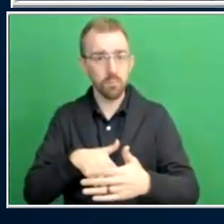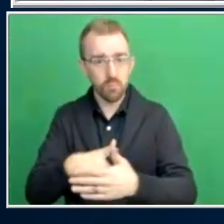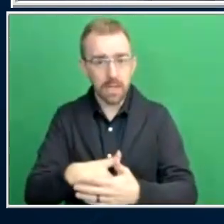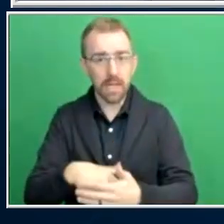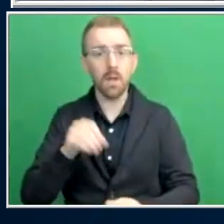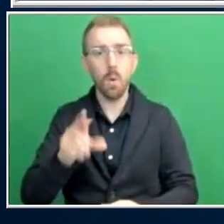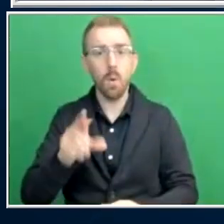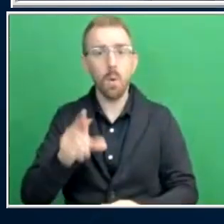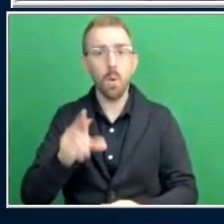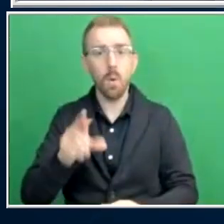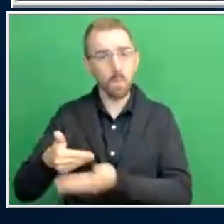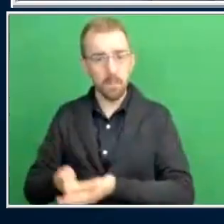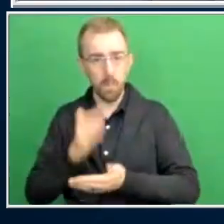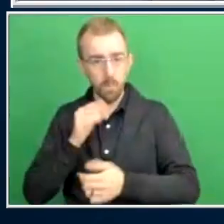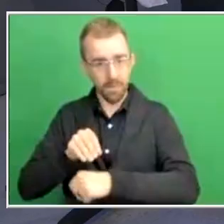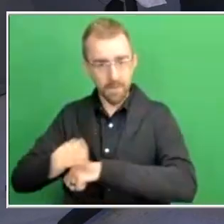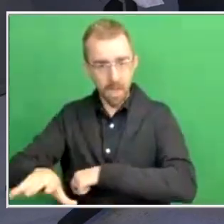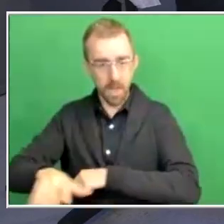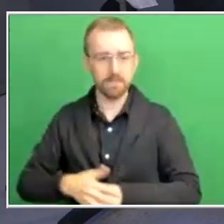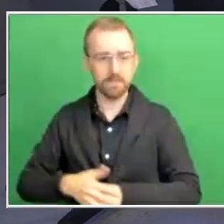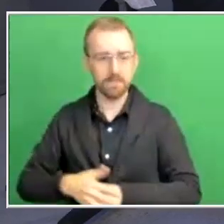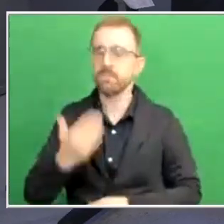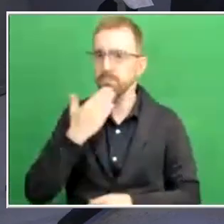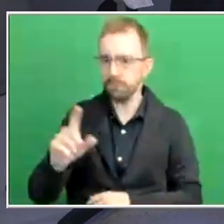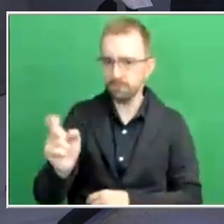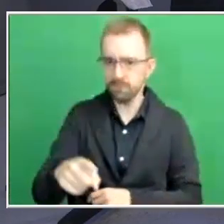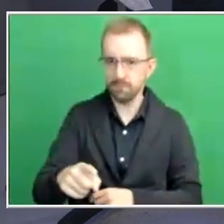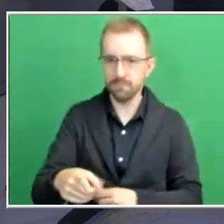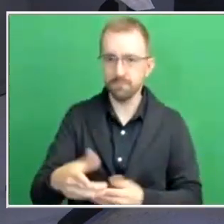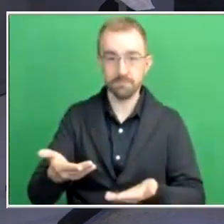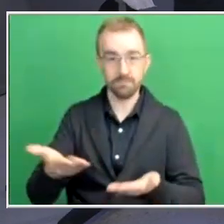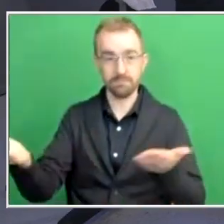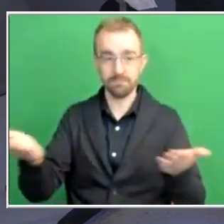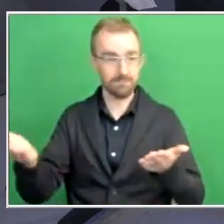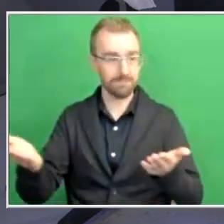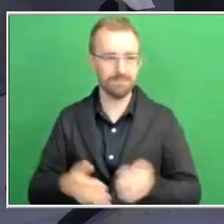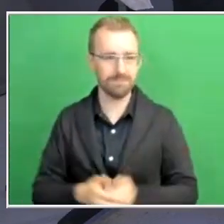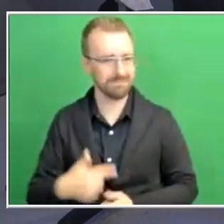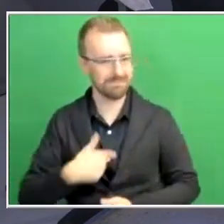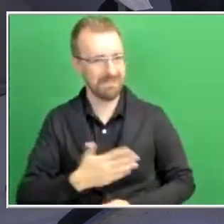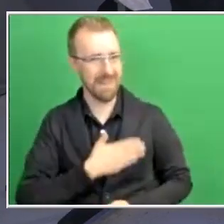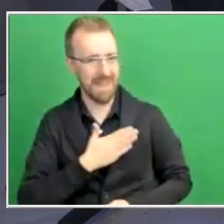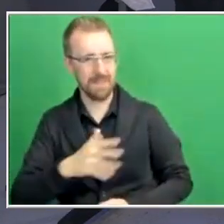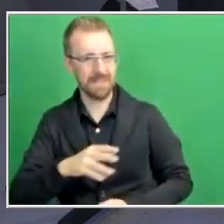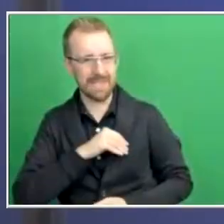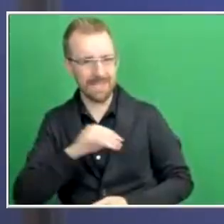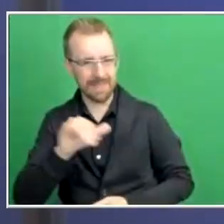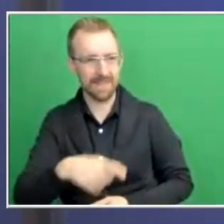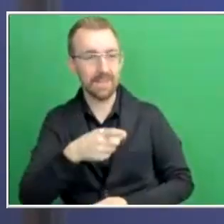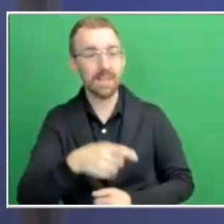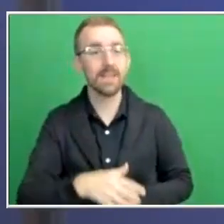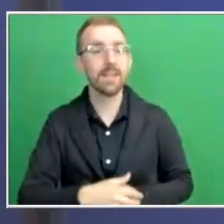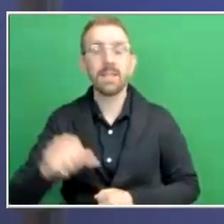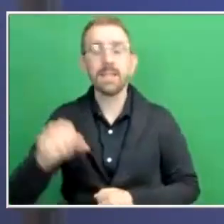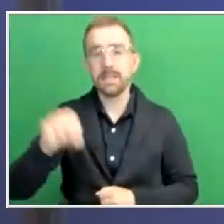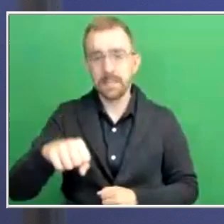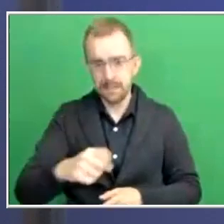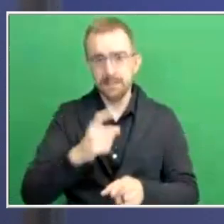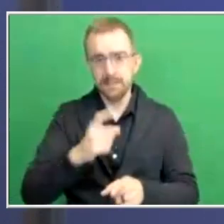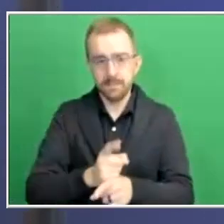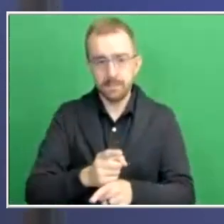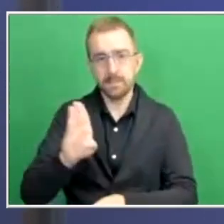baby? Good question. Yeah. Who's taking that one on, team? I'd be happy to. So, all right. Yes, correct. The